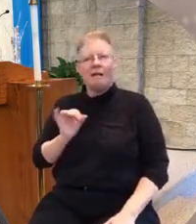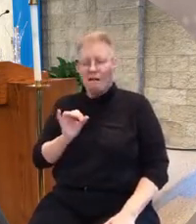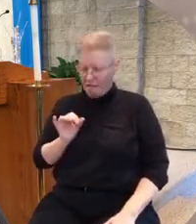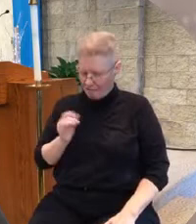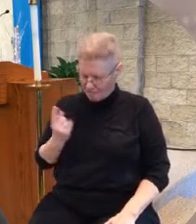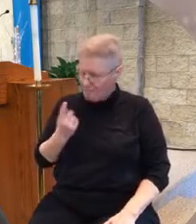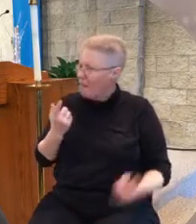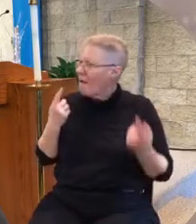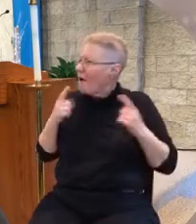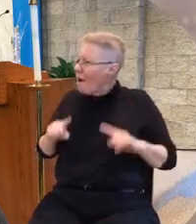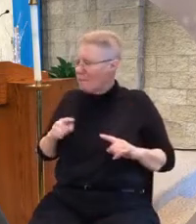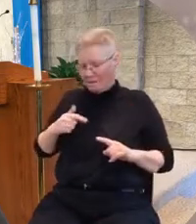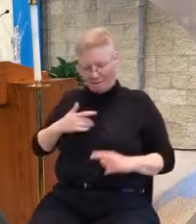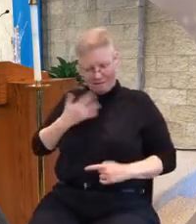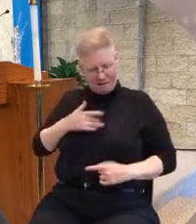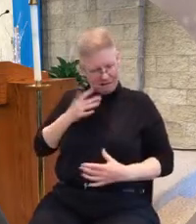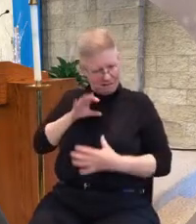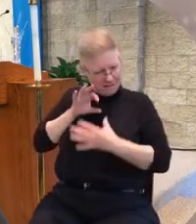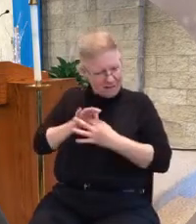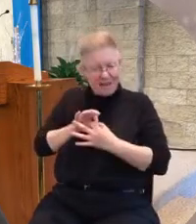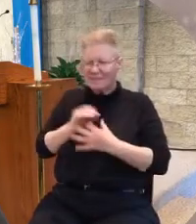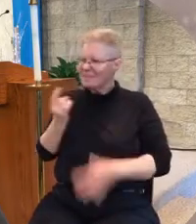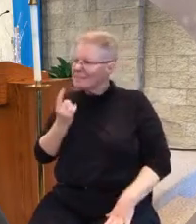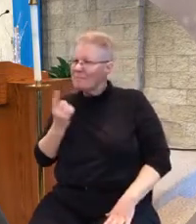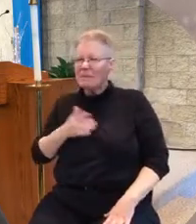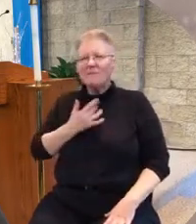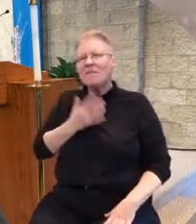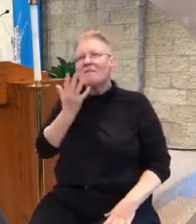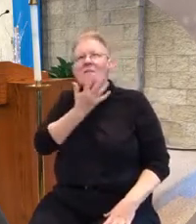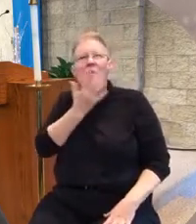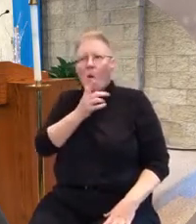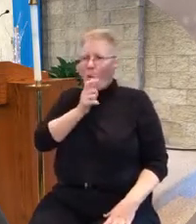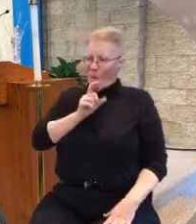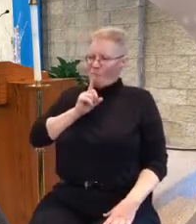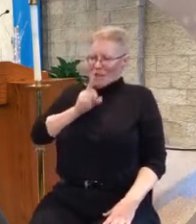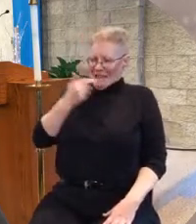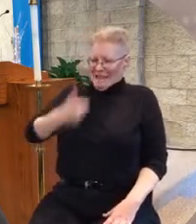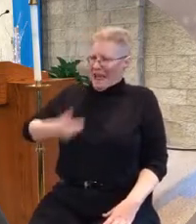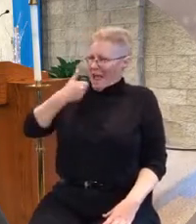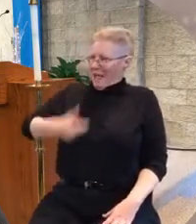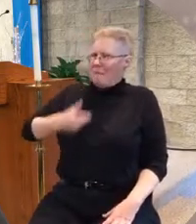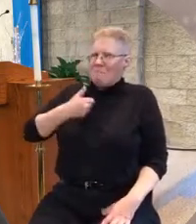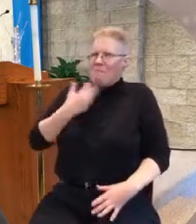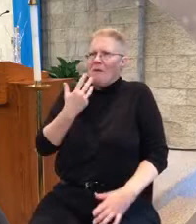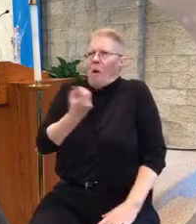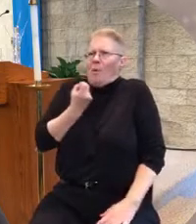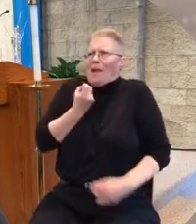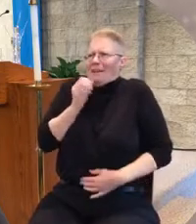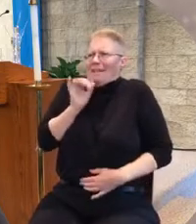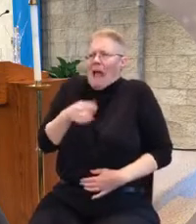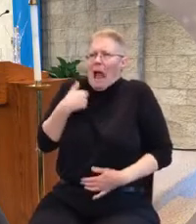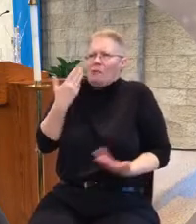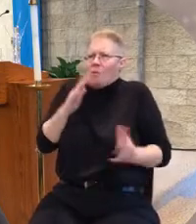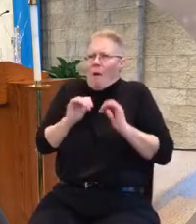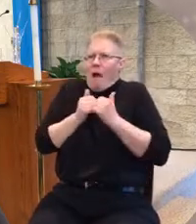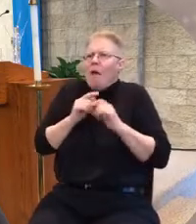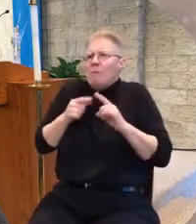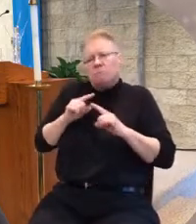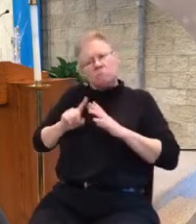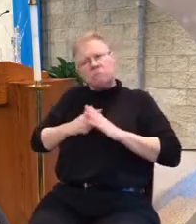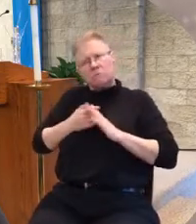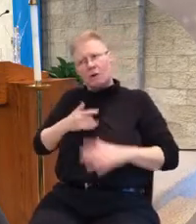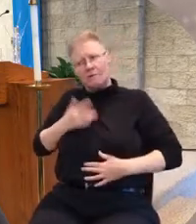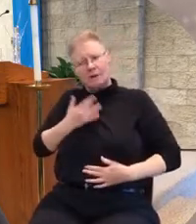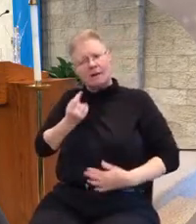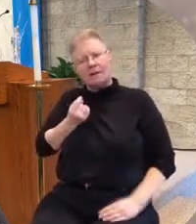happening. I'm starting to feel something that feels familiar. It's who I really am. I don't know how to hold on to it right now, but I'm starting to feel it. And so what